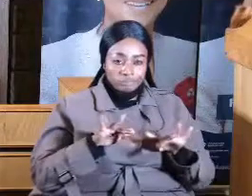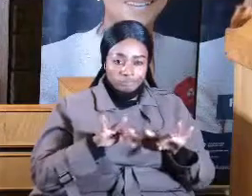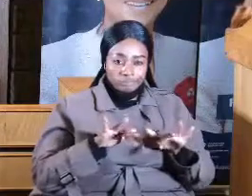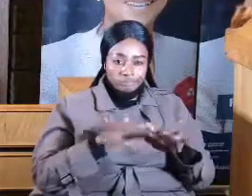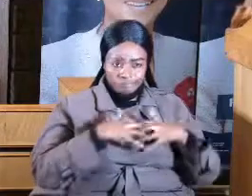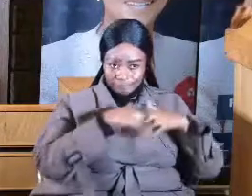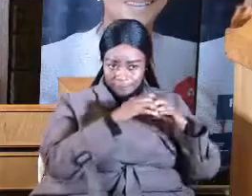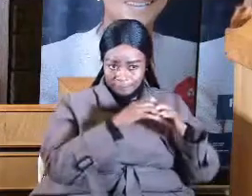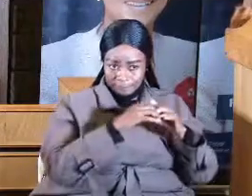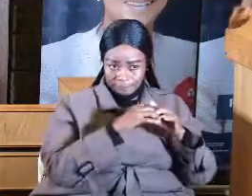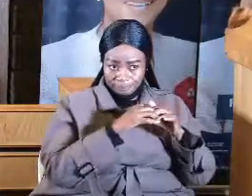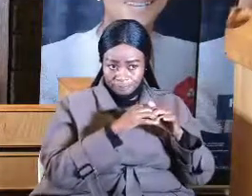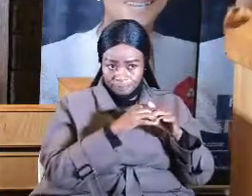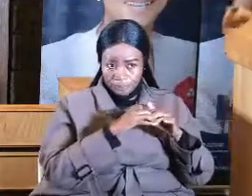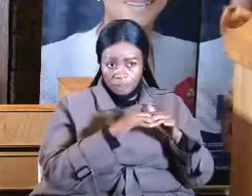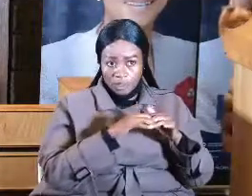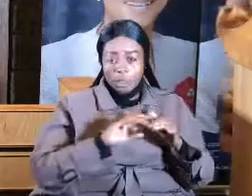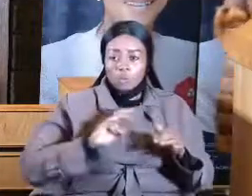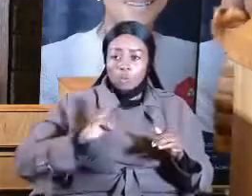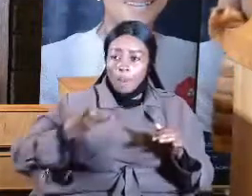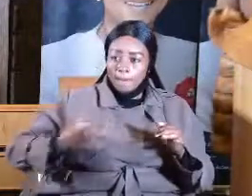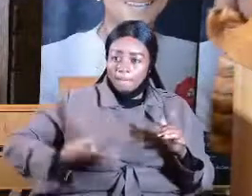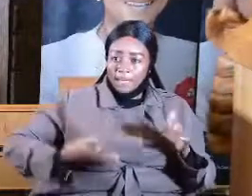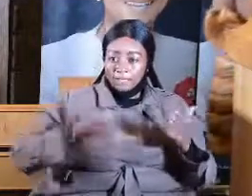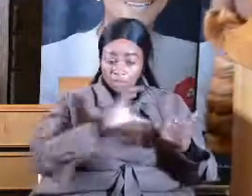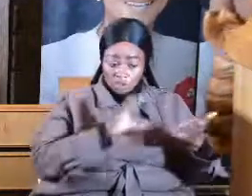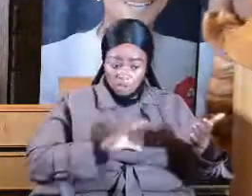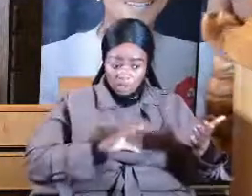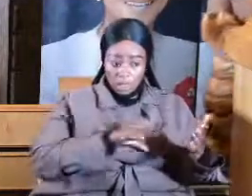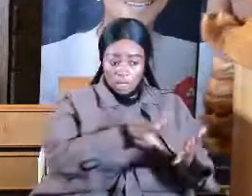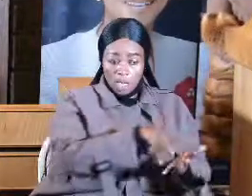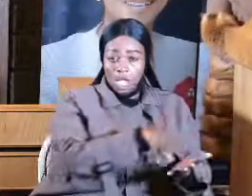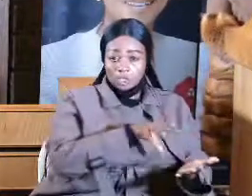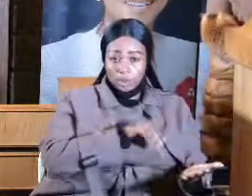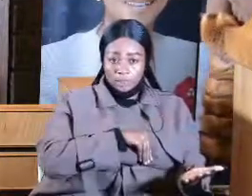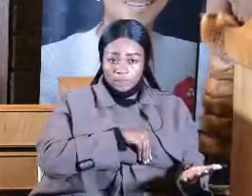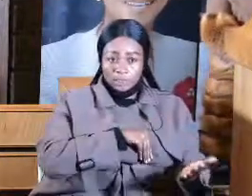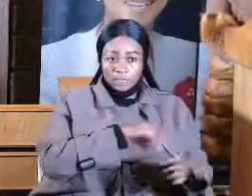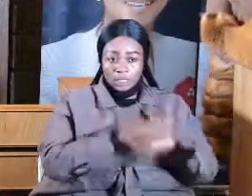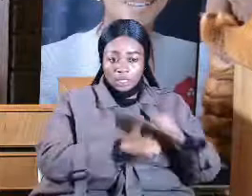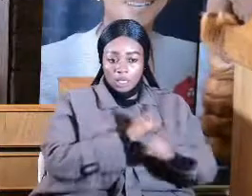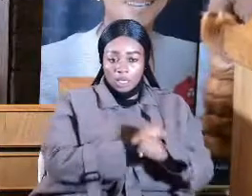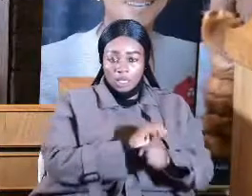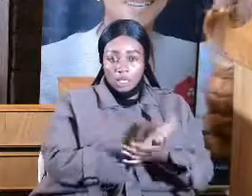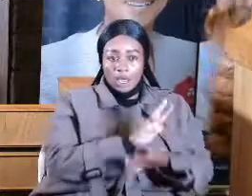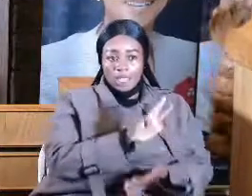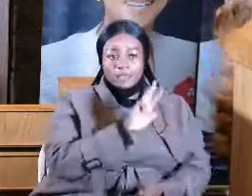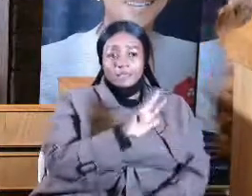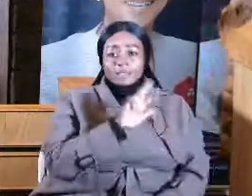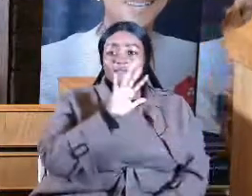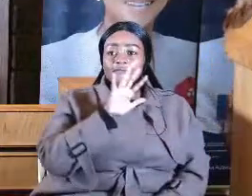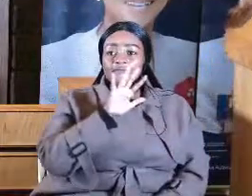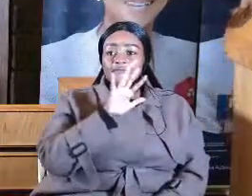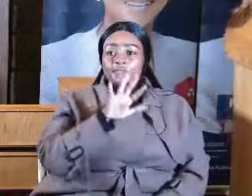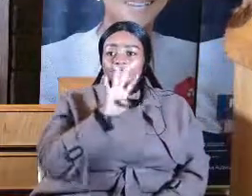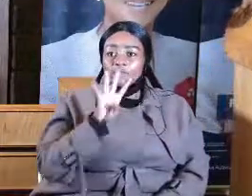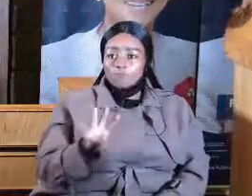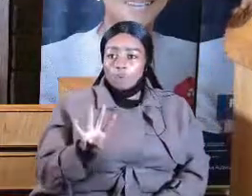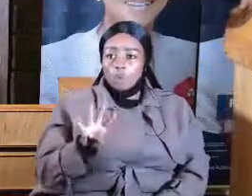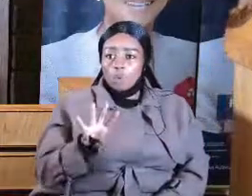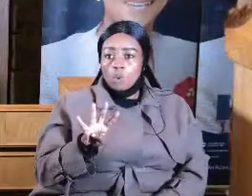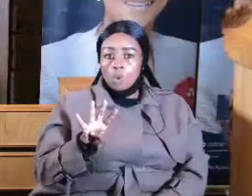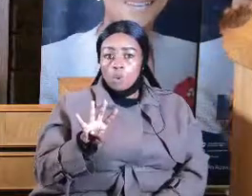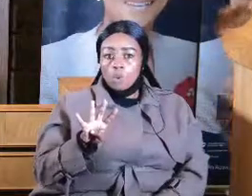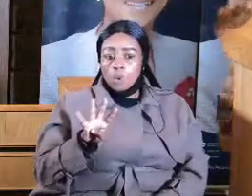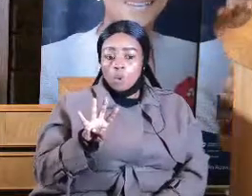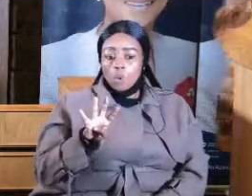The Women Charter, as adopted in 1954, Its objective was to call for a society